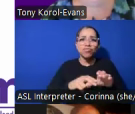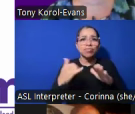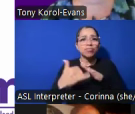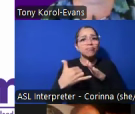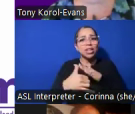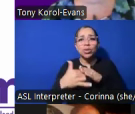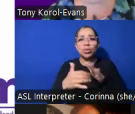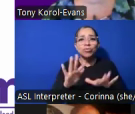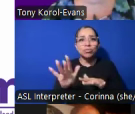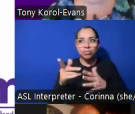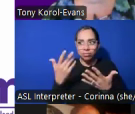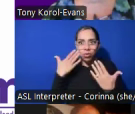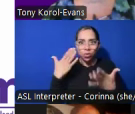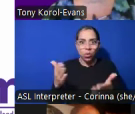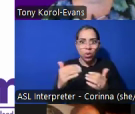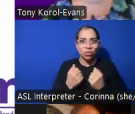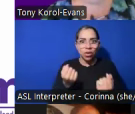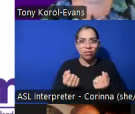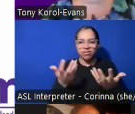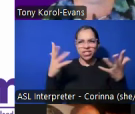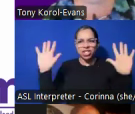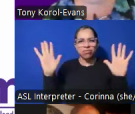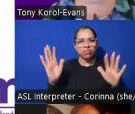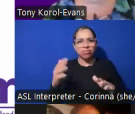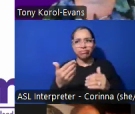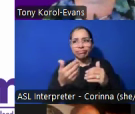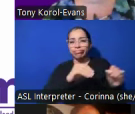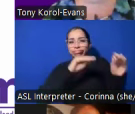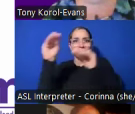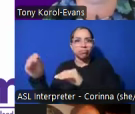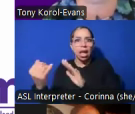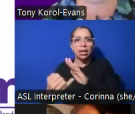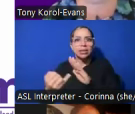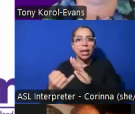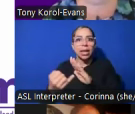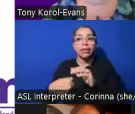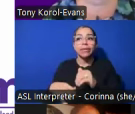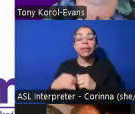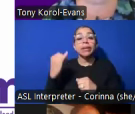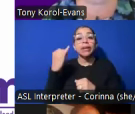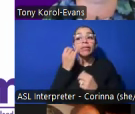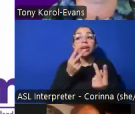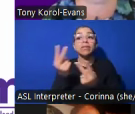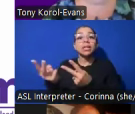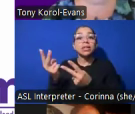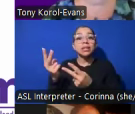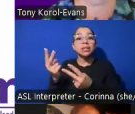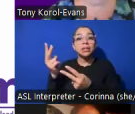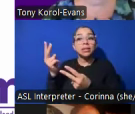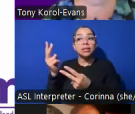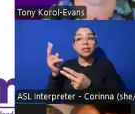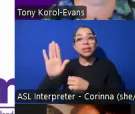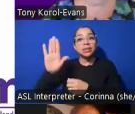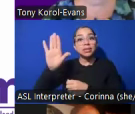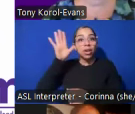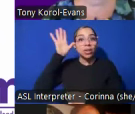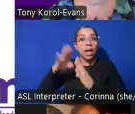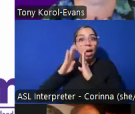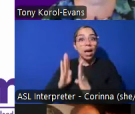Completely isolated her. She could only use the phone when they went over to his parents' house, and there was always somebody there with